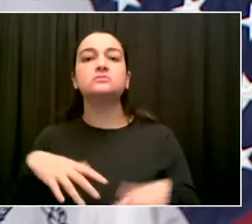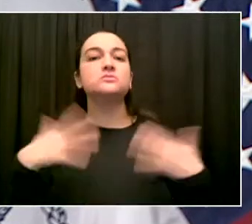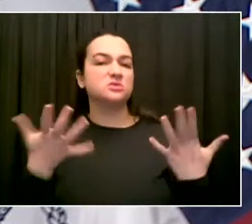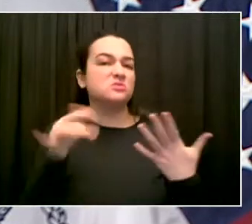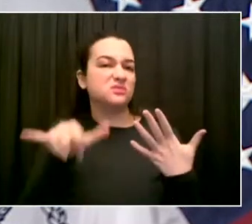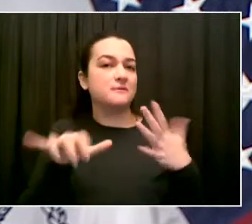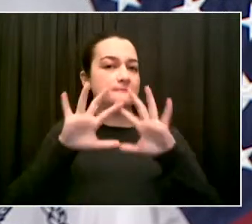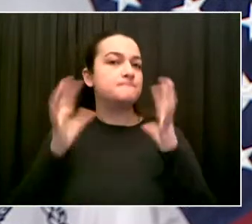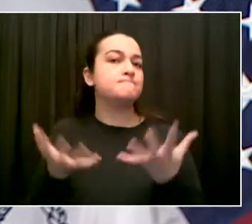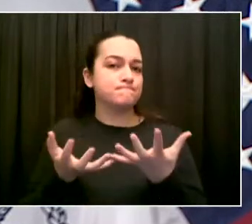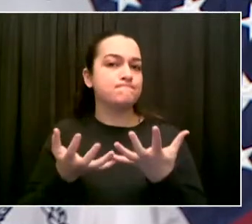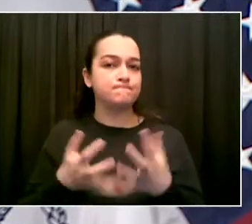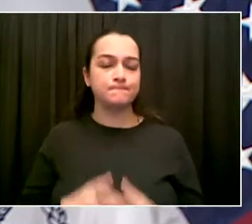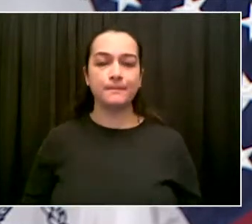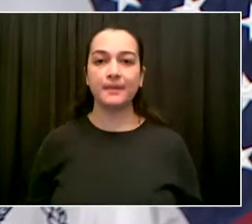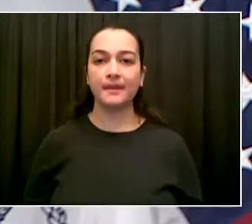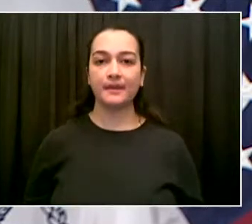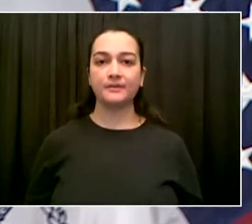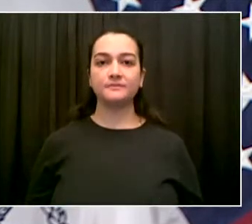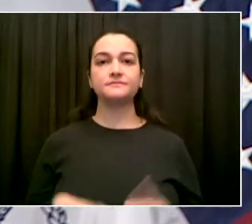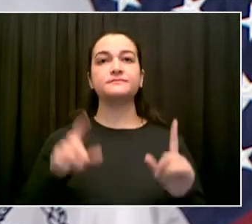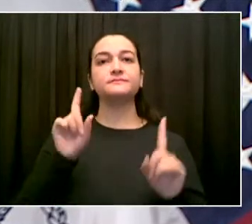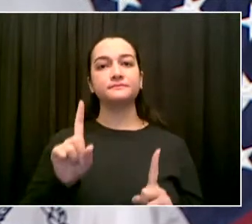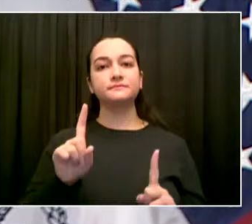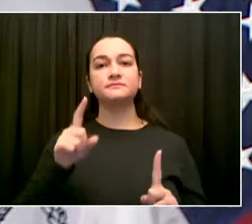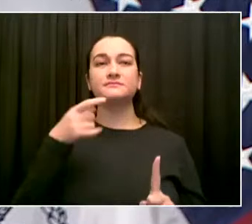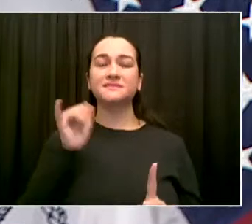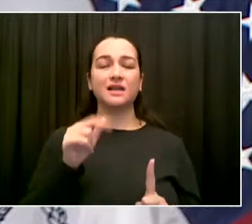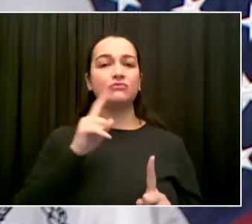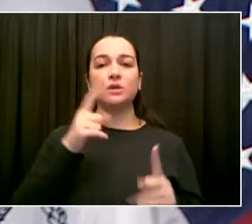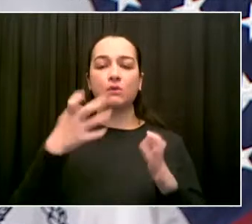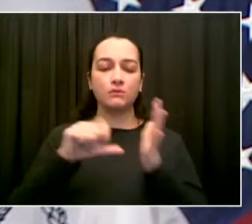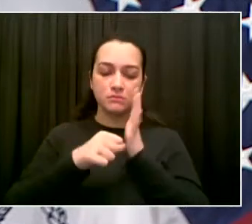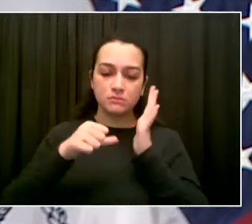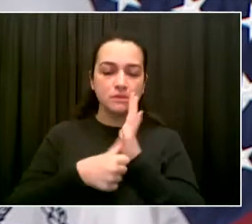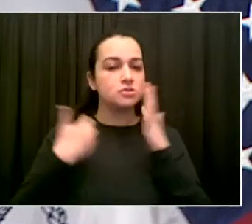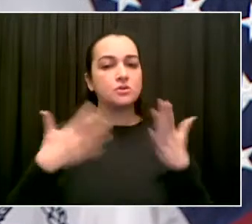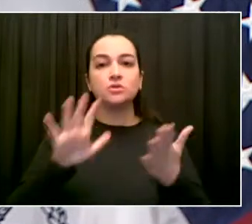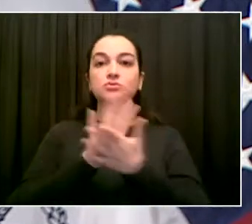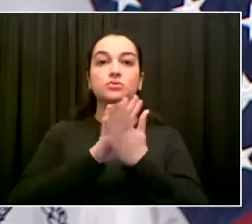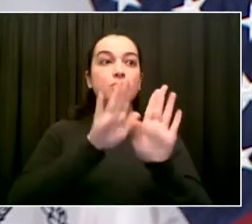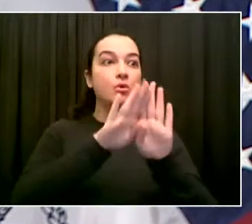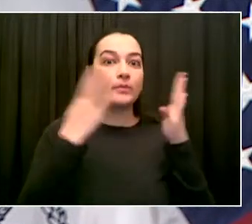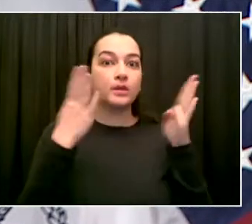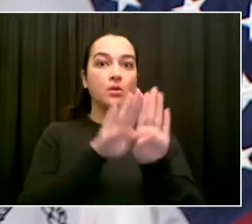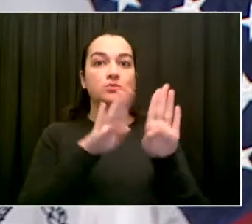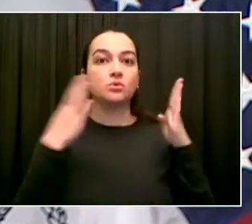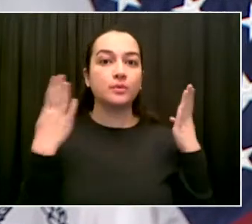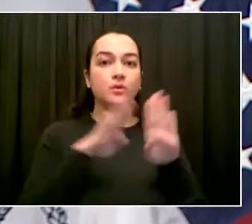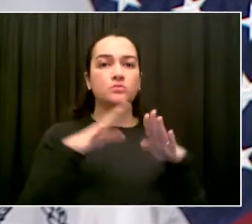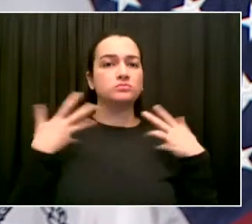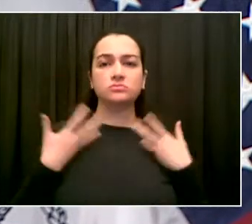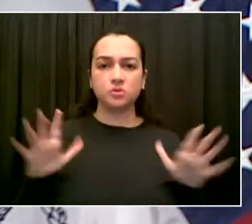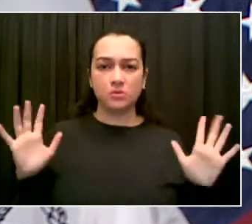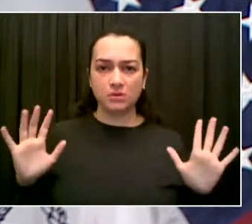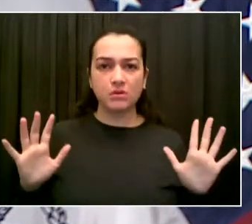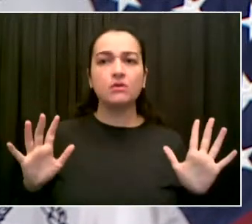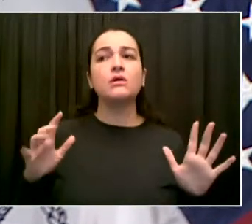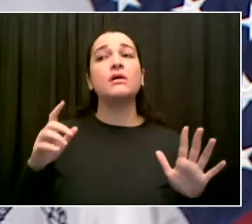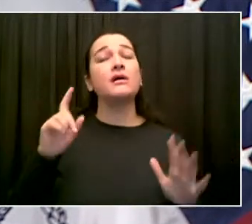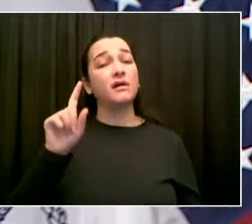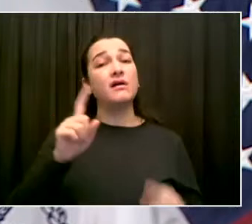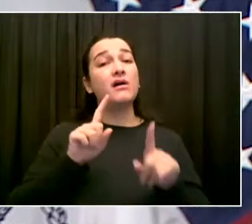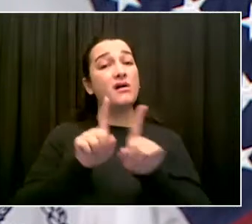proper supports so that kids and families have what they need and we can have an extraordinary school year ahead, particularly when we